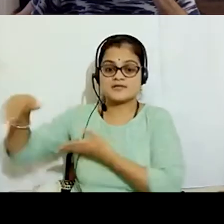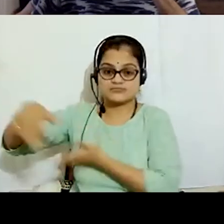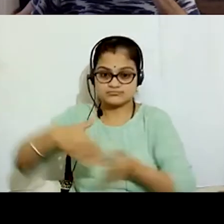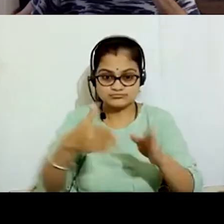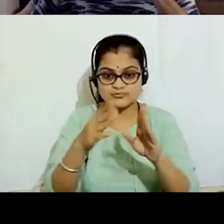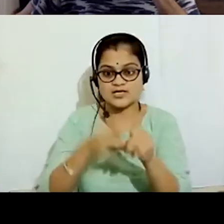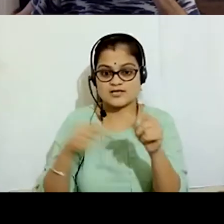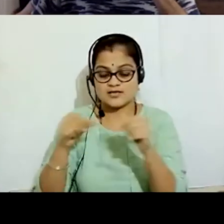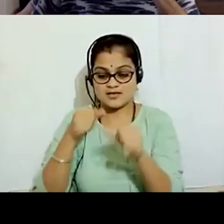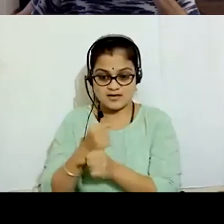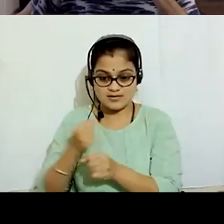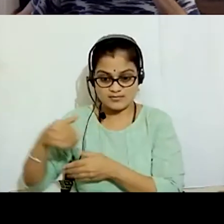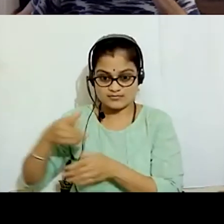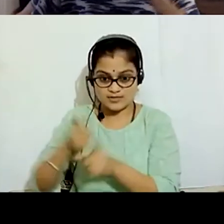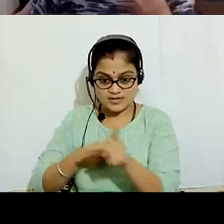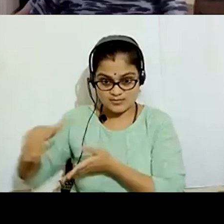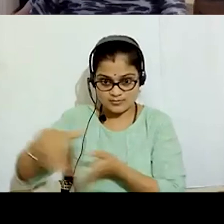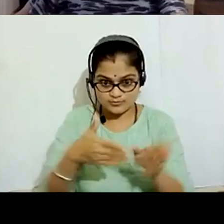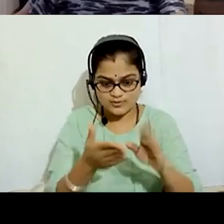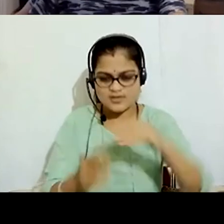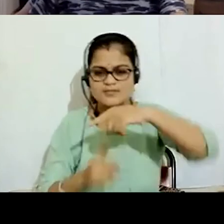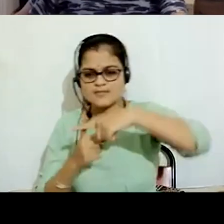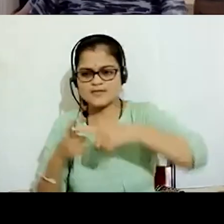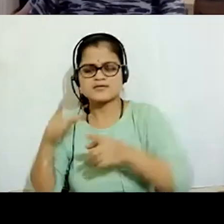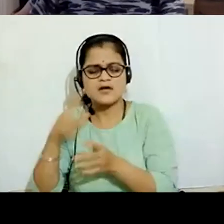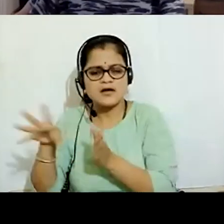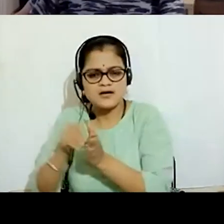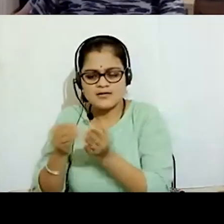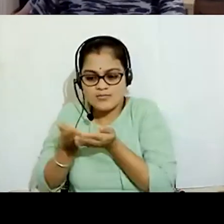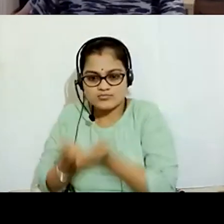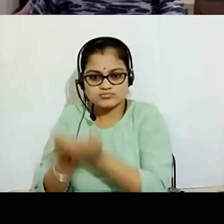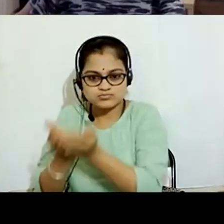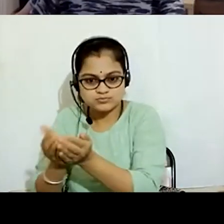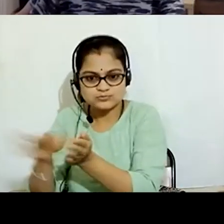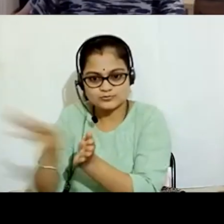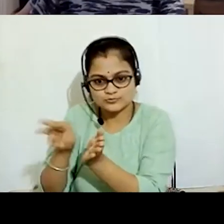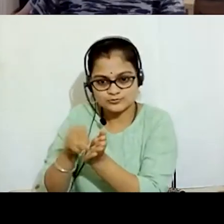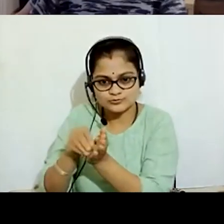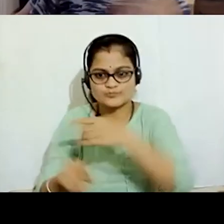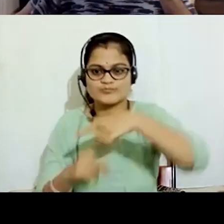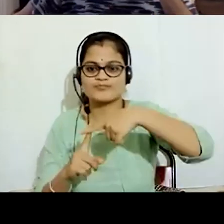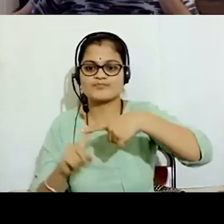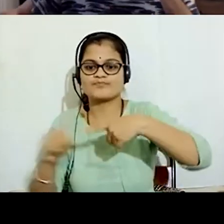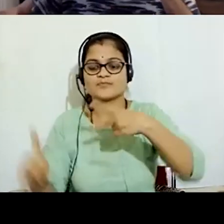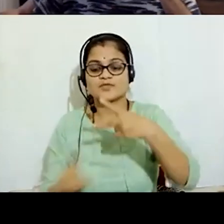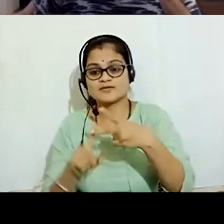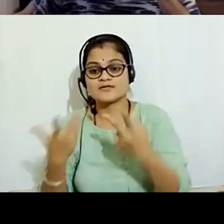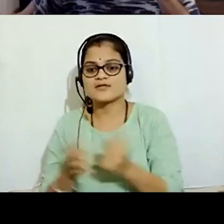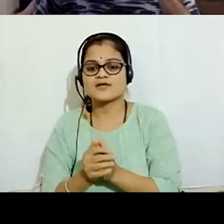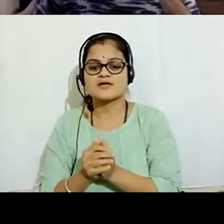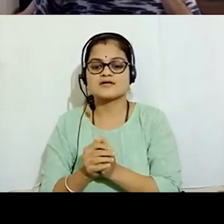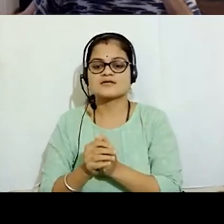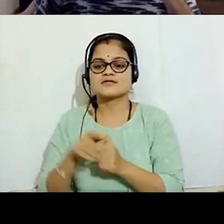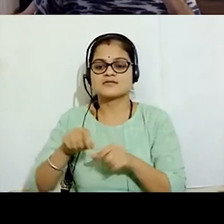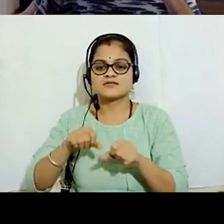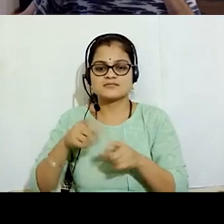Yamuna, and I went there. I recorded the sound of the boat and the sound of the paddle, chappu